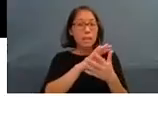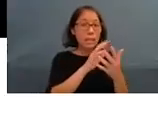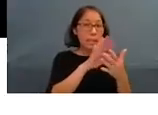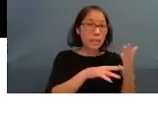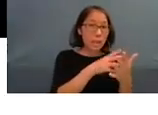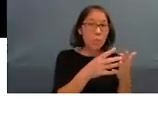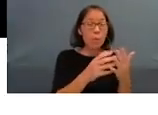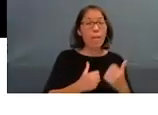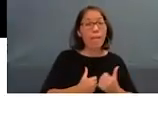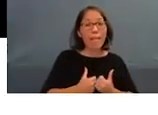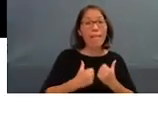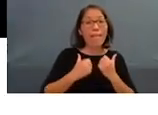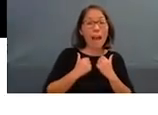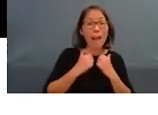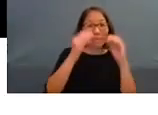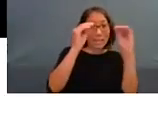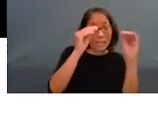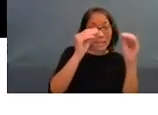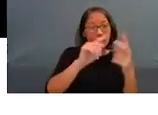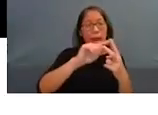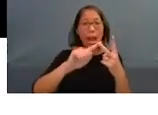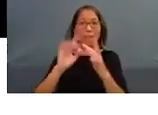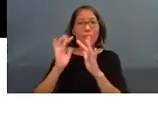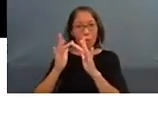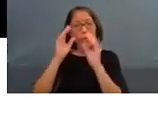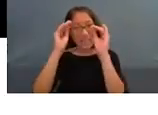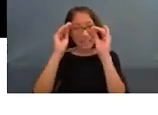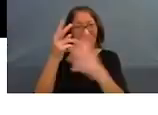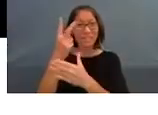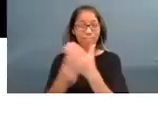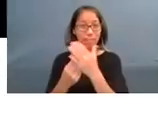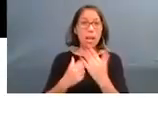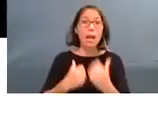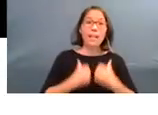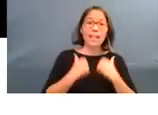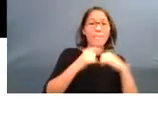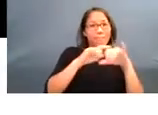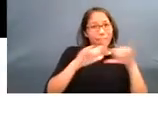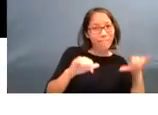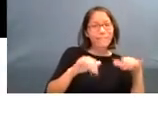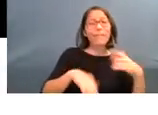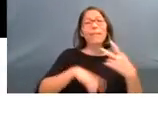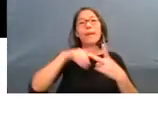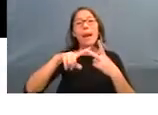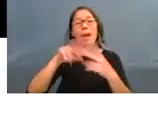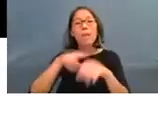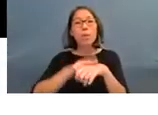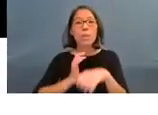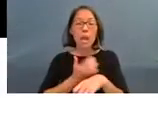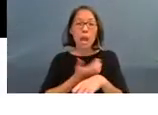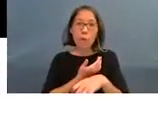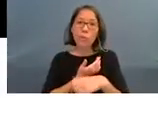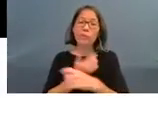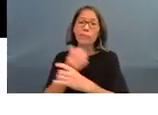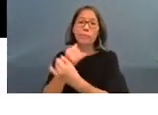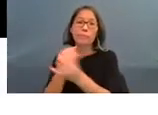live teaching as well as virtual teaching. So live being synchronous, and of course our asynchronous, which